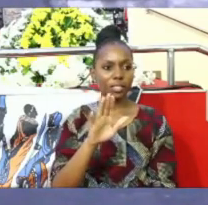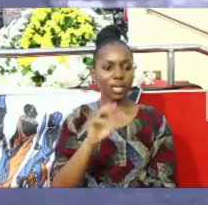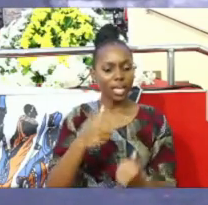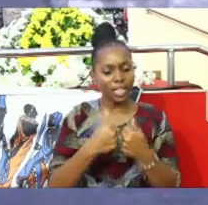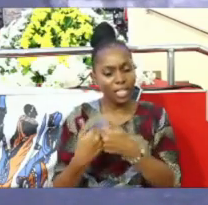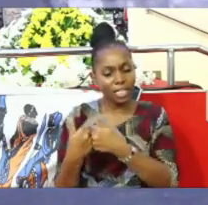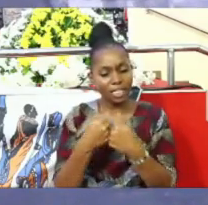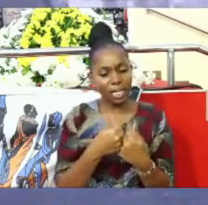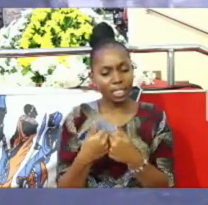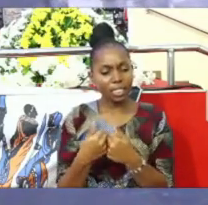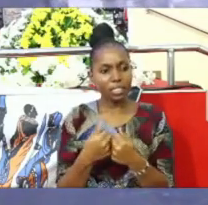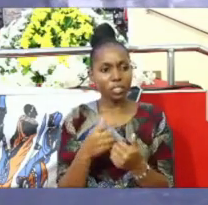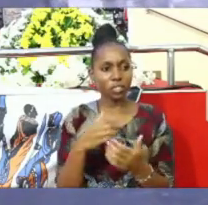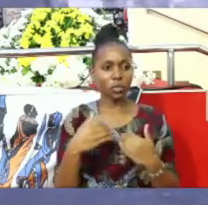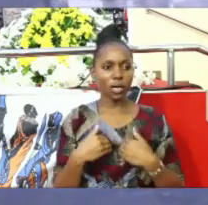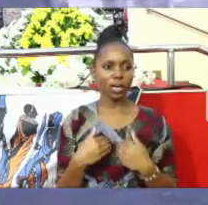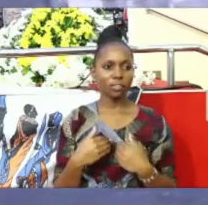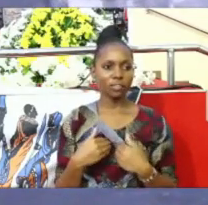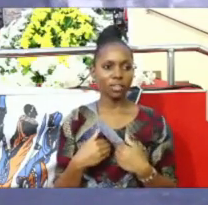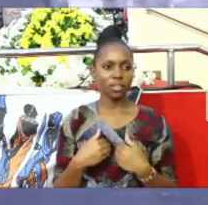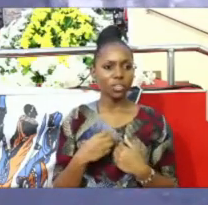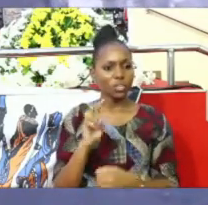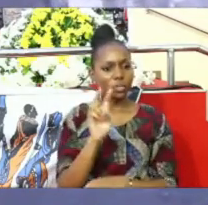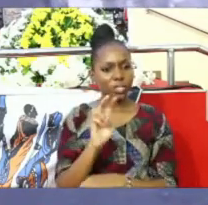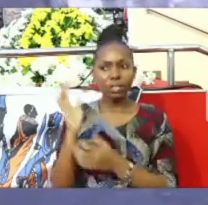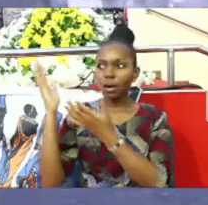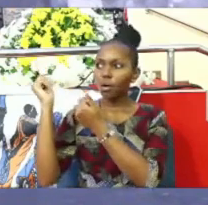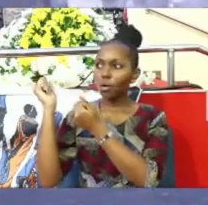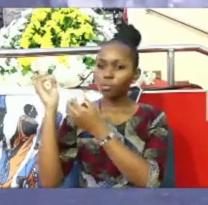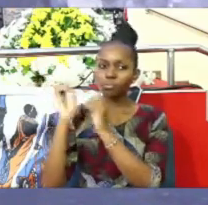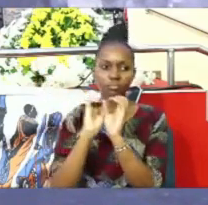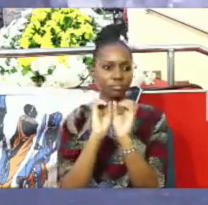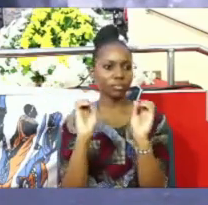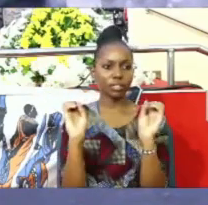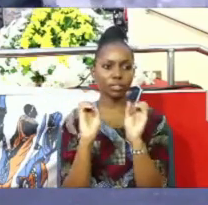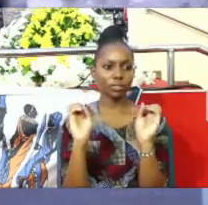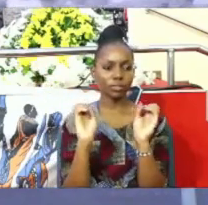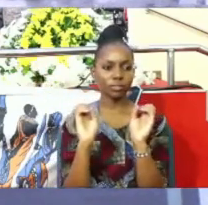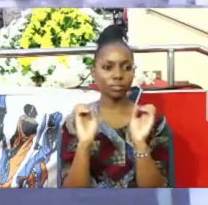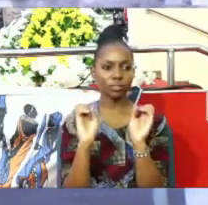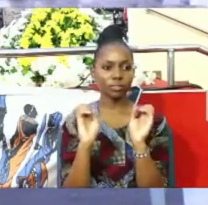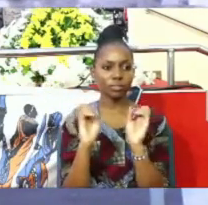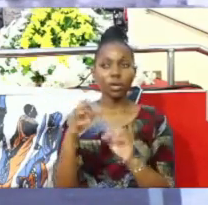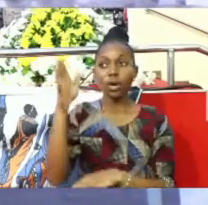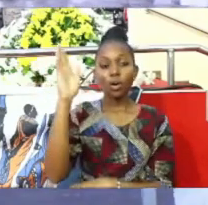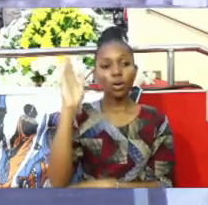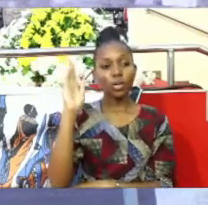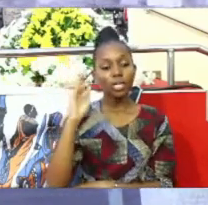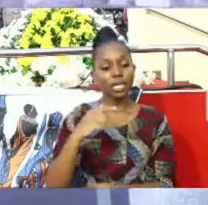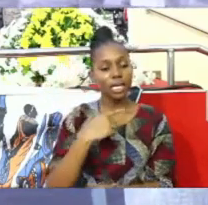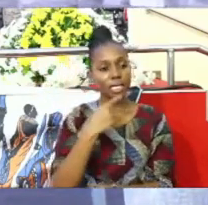kile kinachokutazama. It's like there is no hope in future. Yani kunakaa hakuna tumaini maishani. God has sent me to be a testimony to